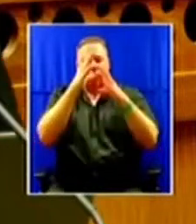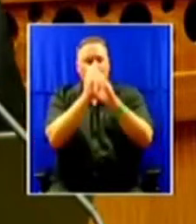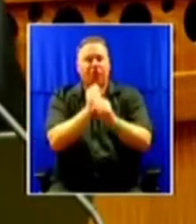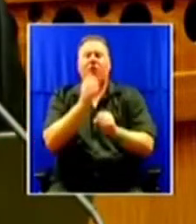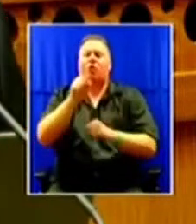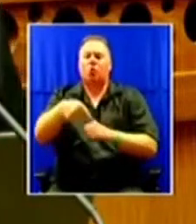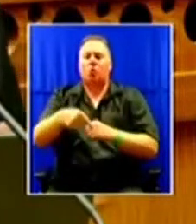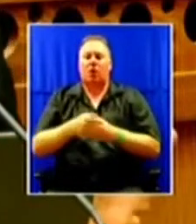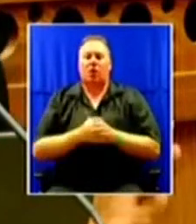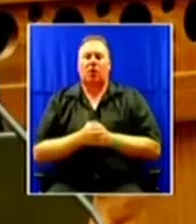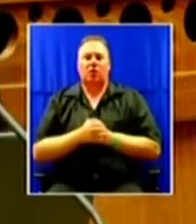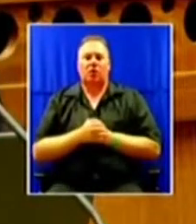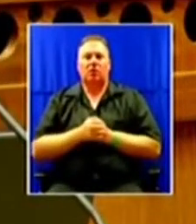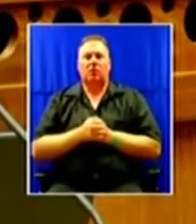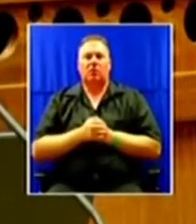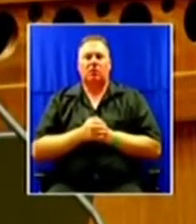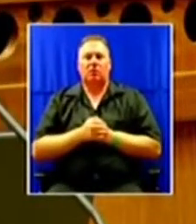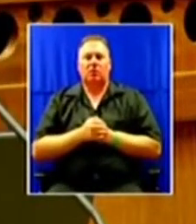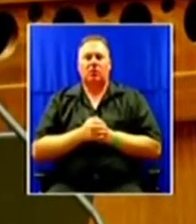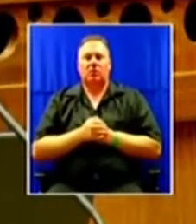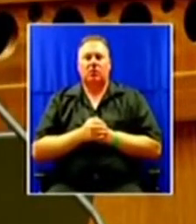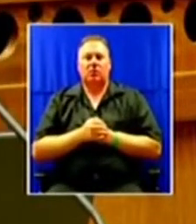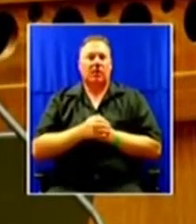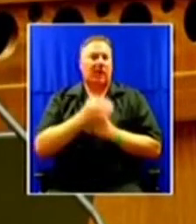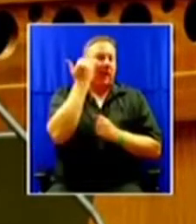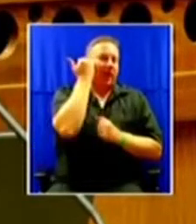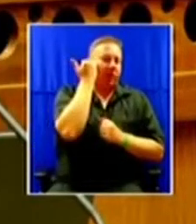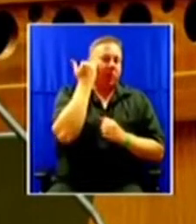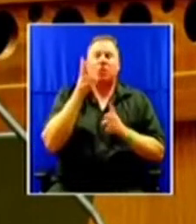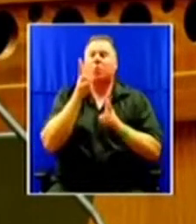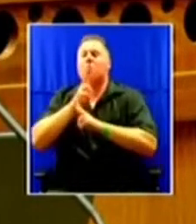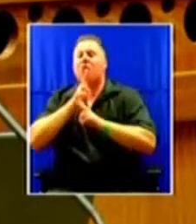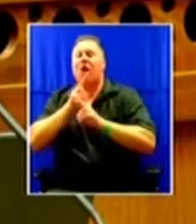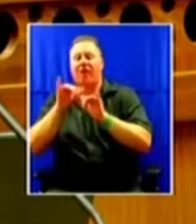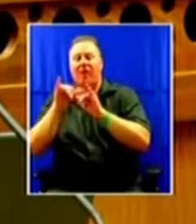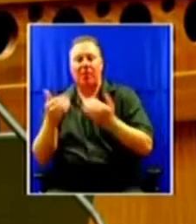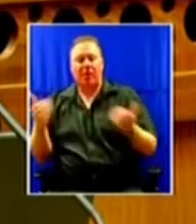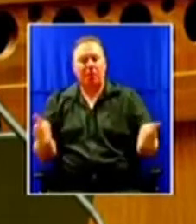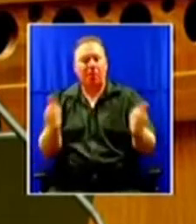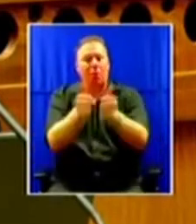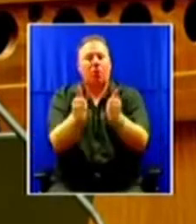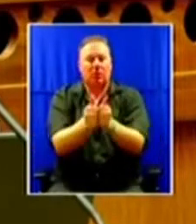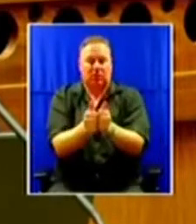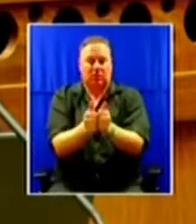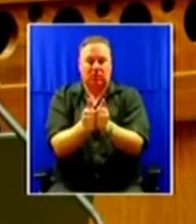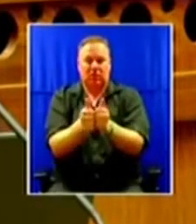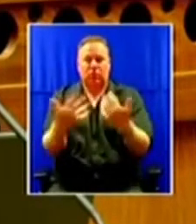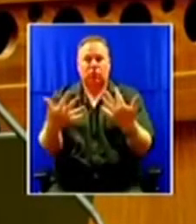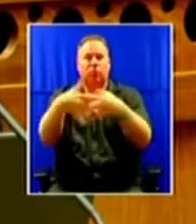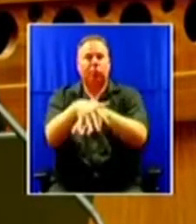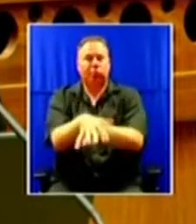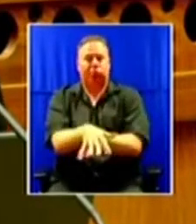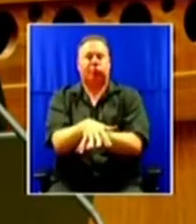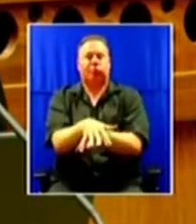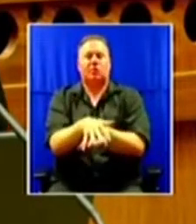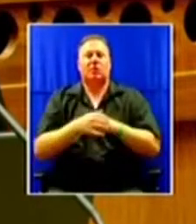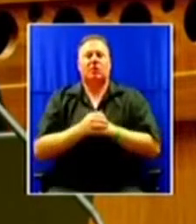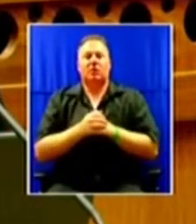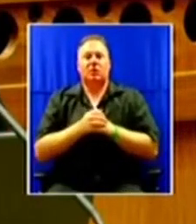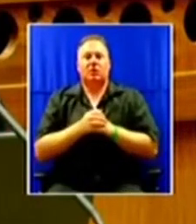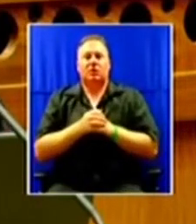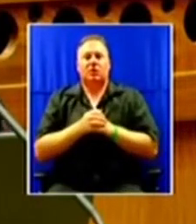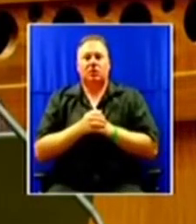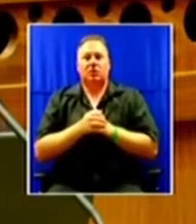both public and private sector partners, government is implementing a range of